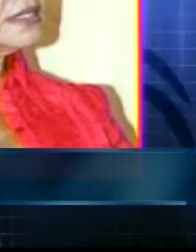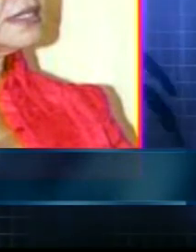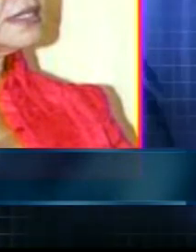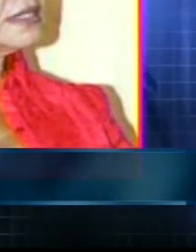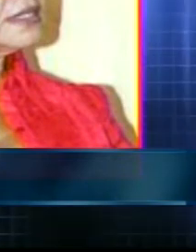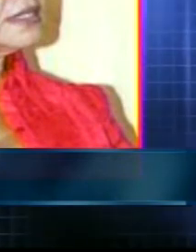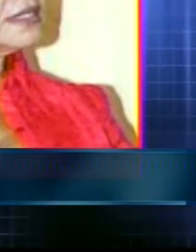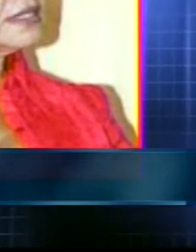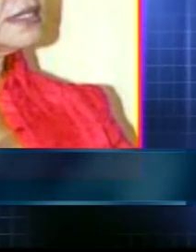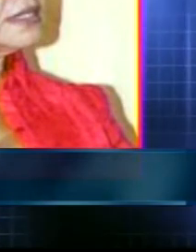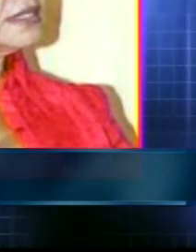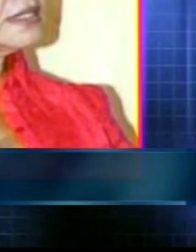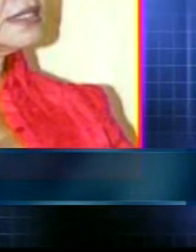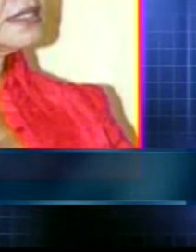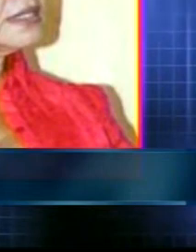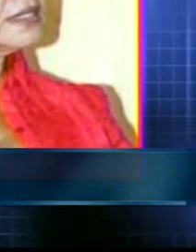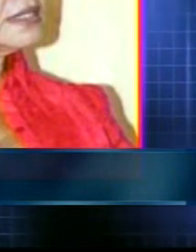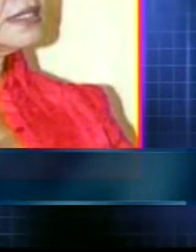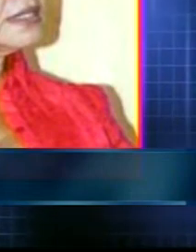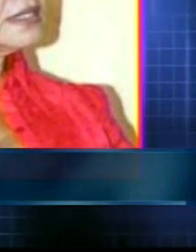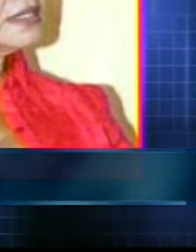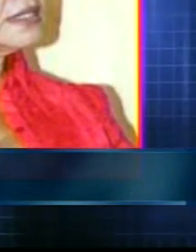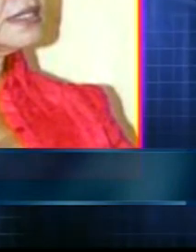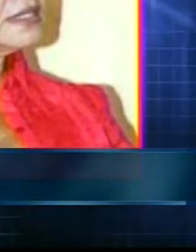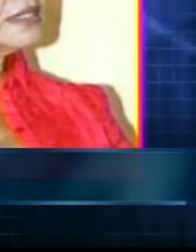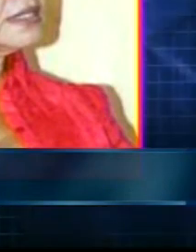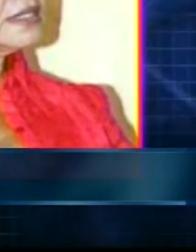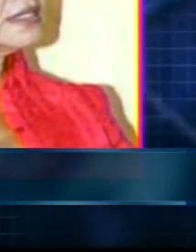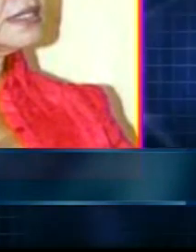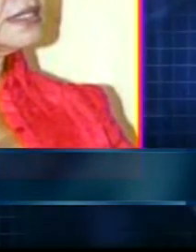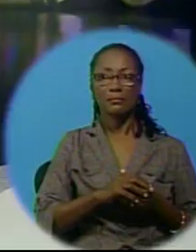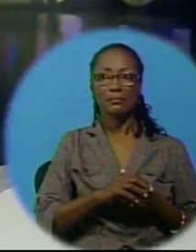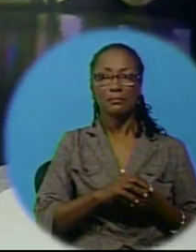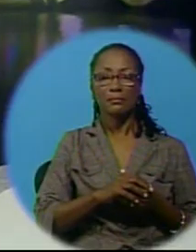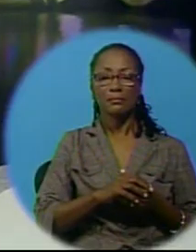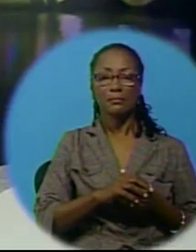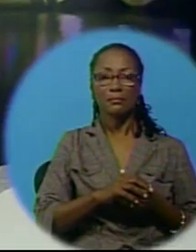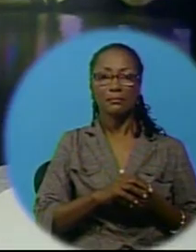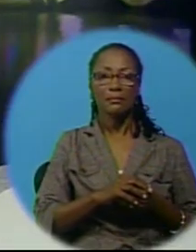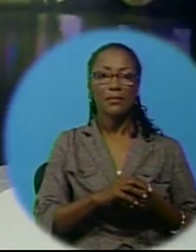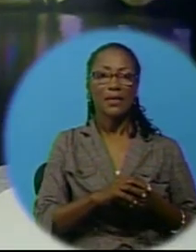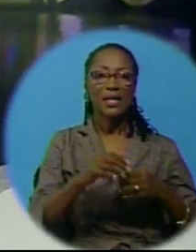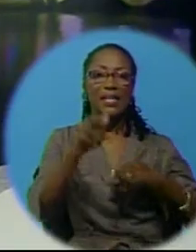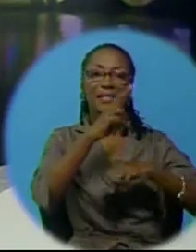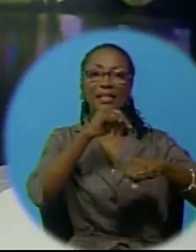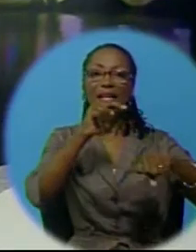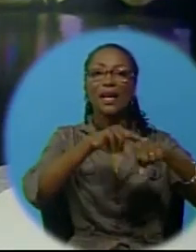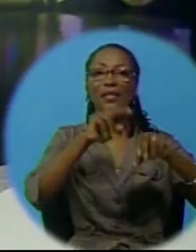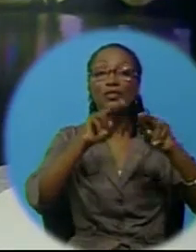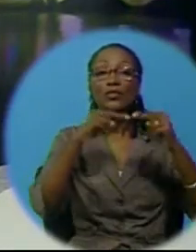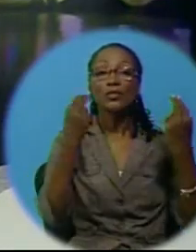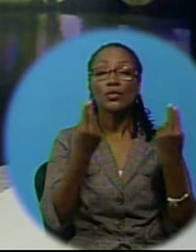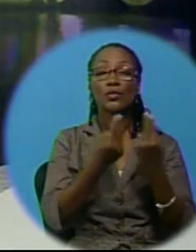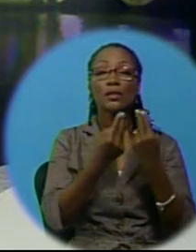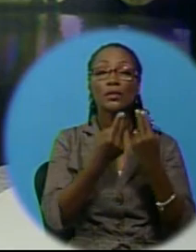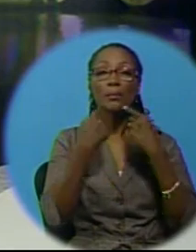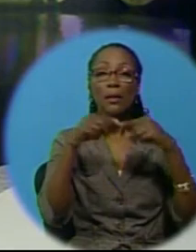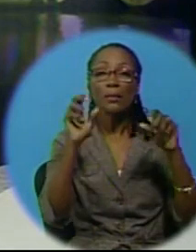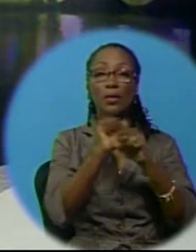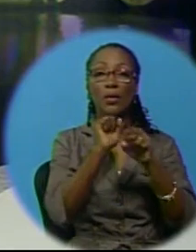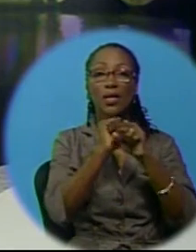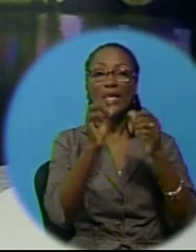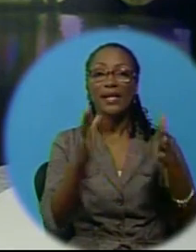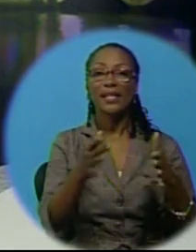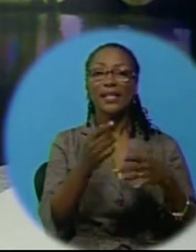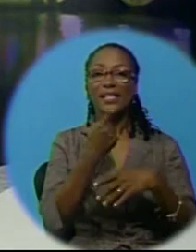members and to the trade union that represents them. And the National Union of Public Workers is getting the thumbs